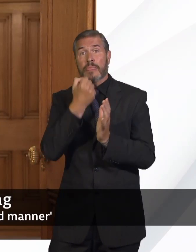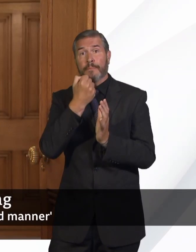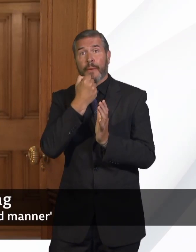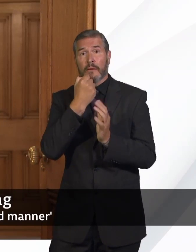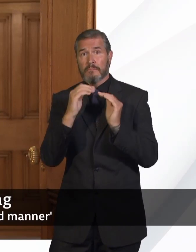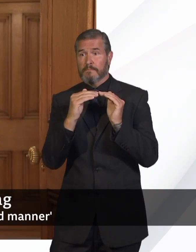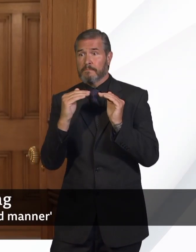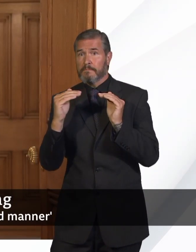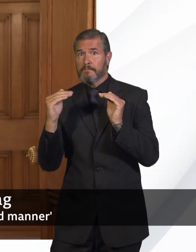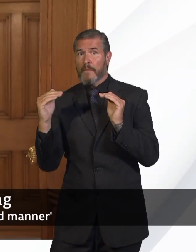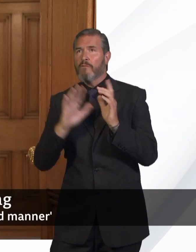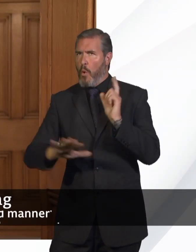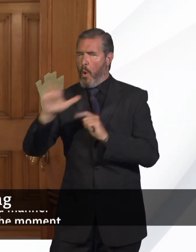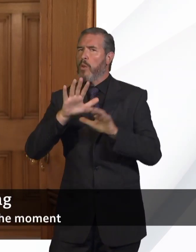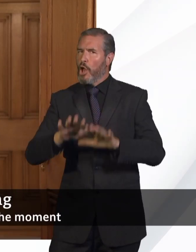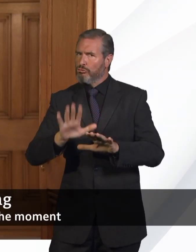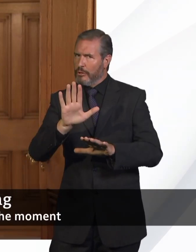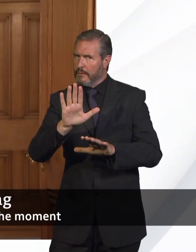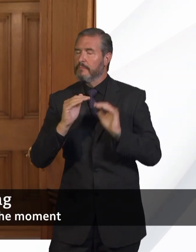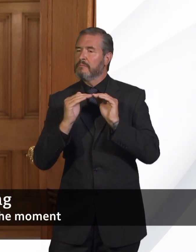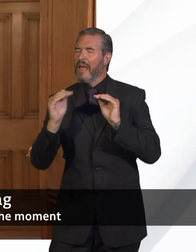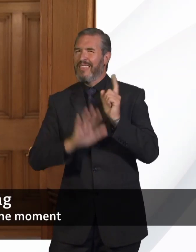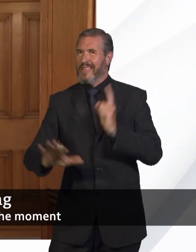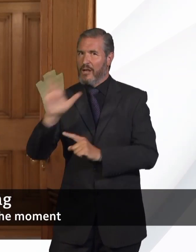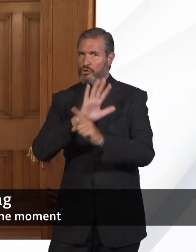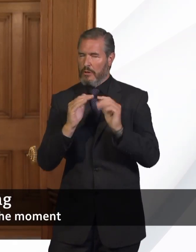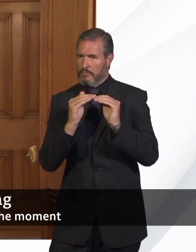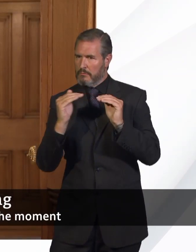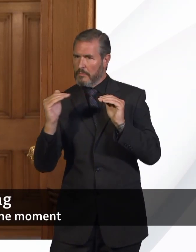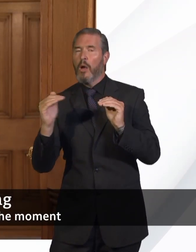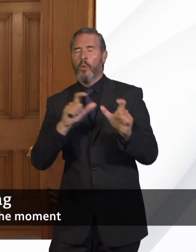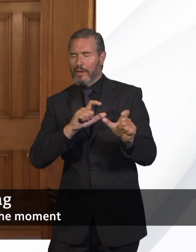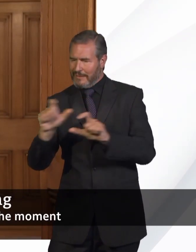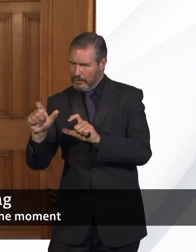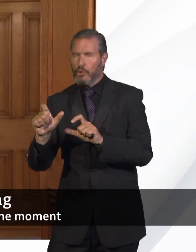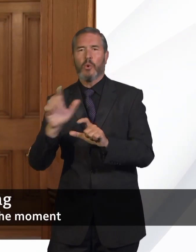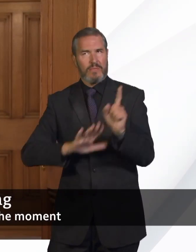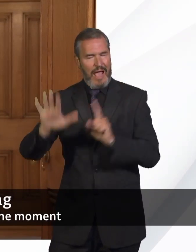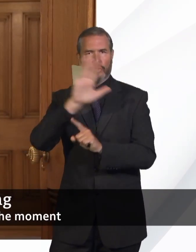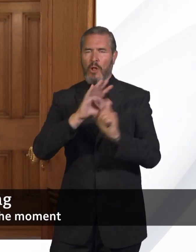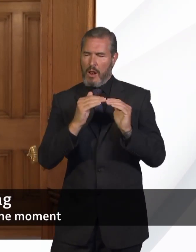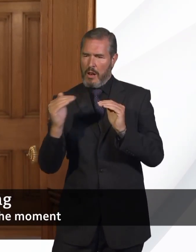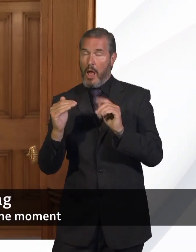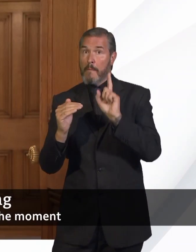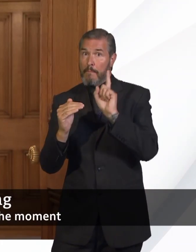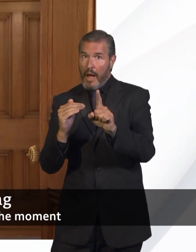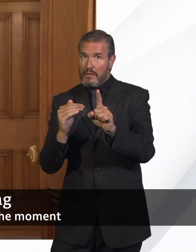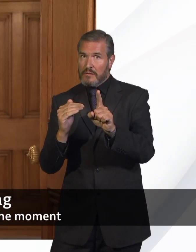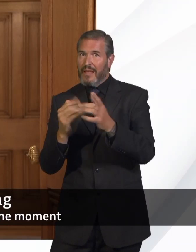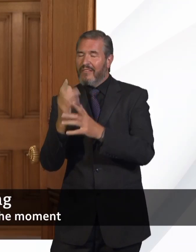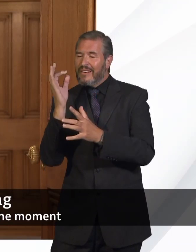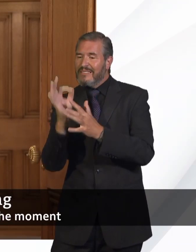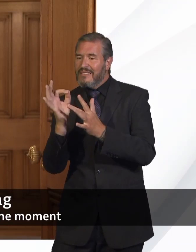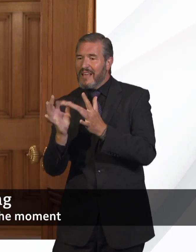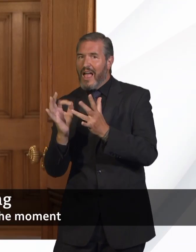taking a countrywide approach, a national approach to this, and we will continue to do that until much more